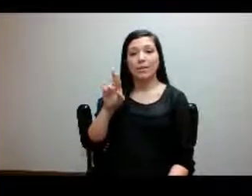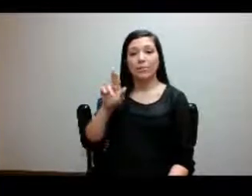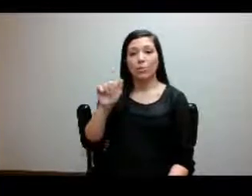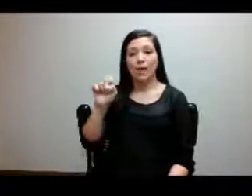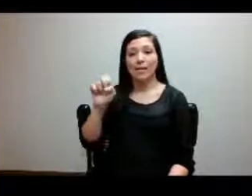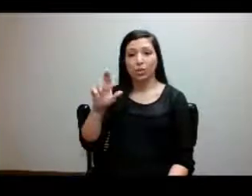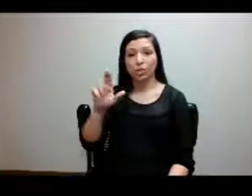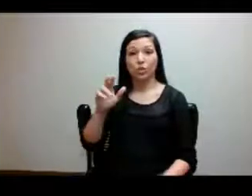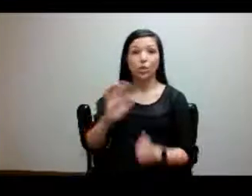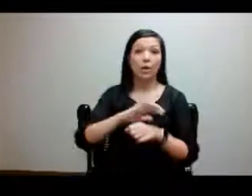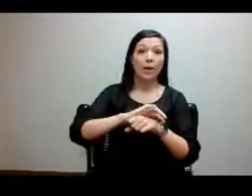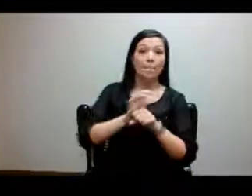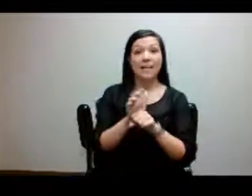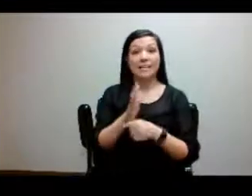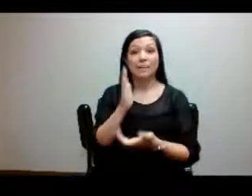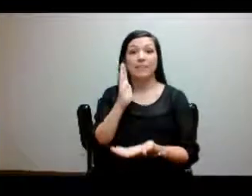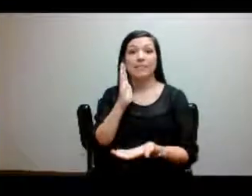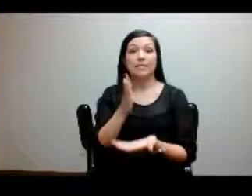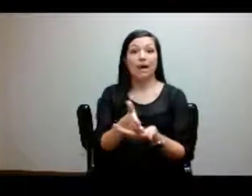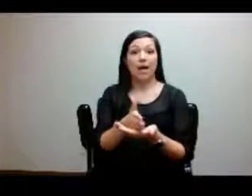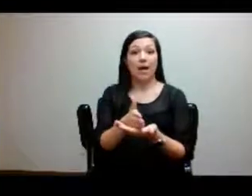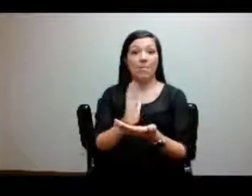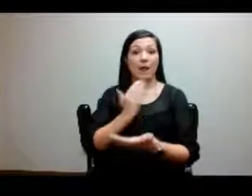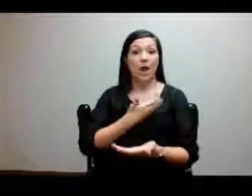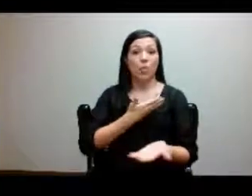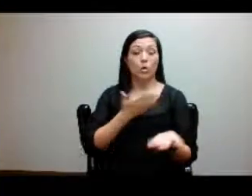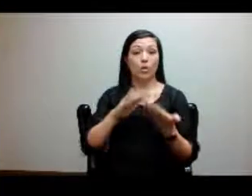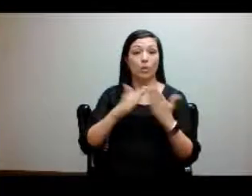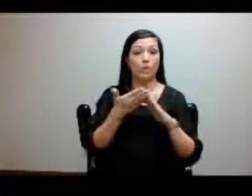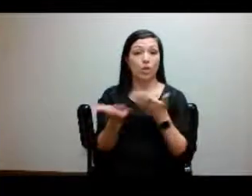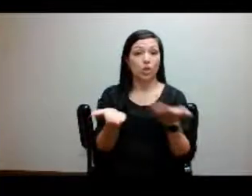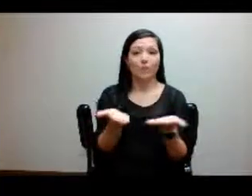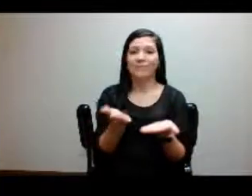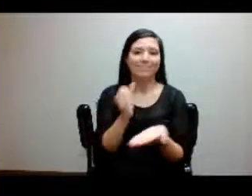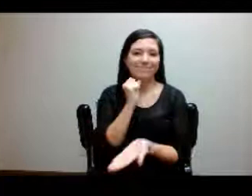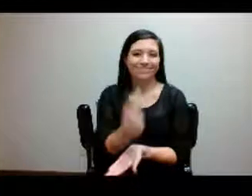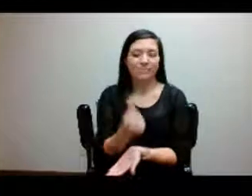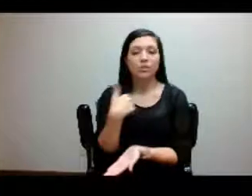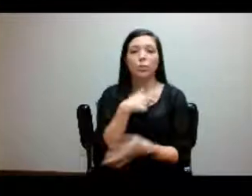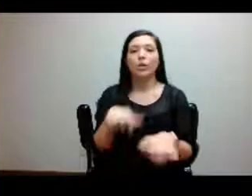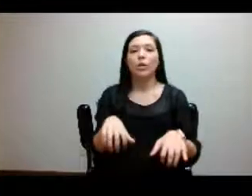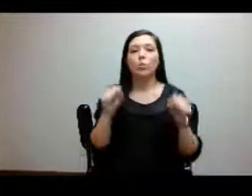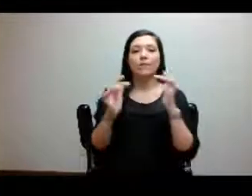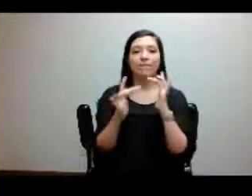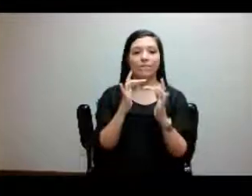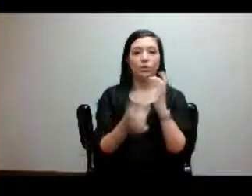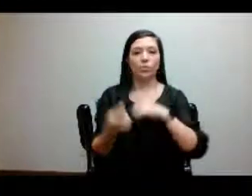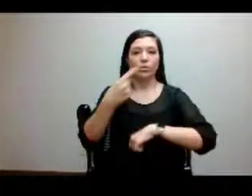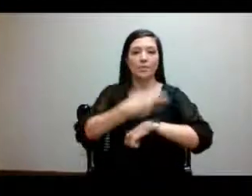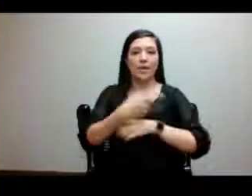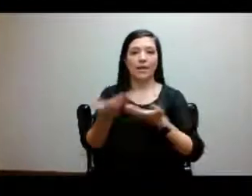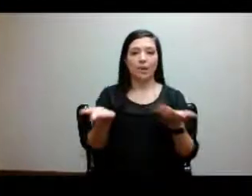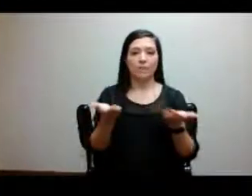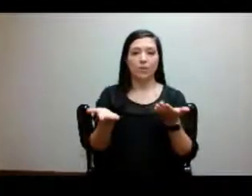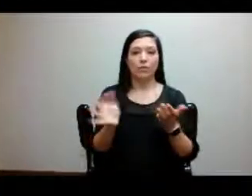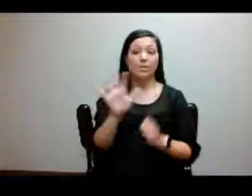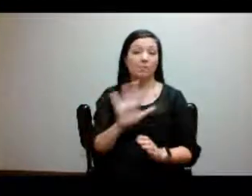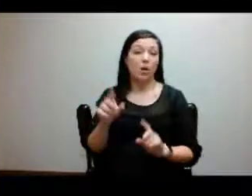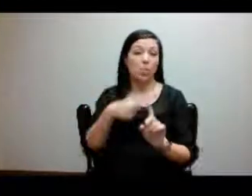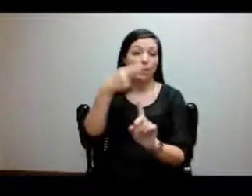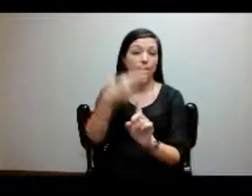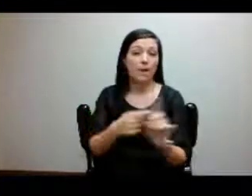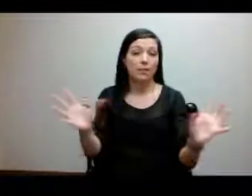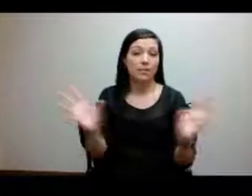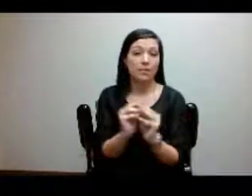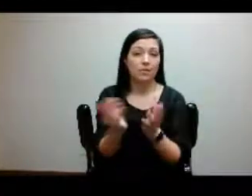stop us from our community service commitment. We hosted our first ever virtual day of service, which was really about a month of service.